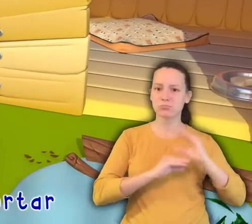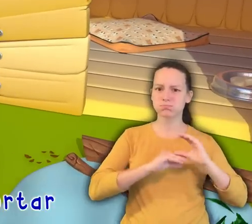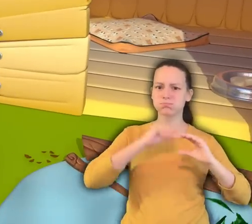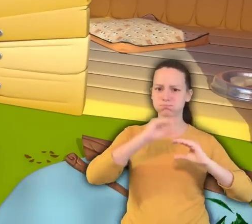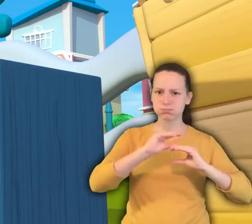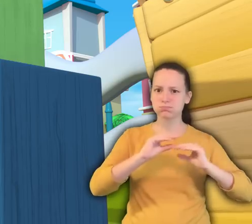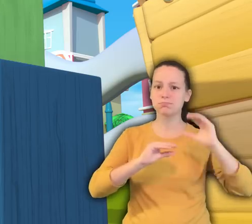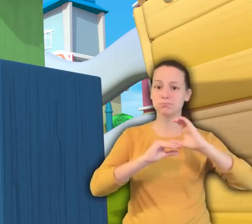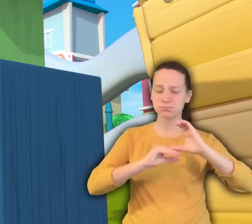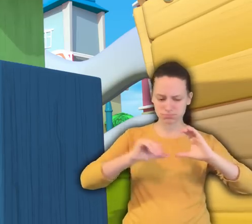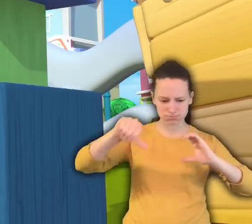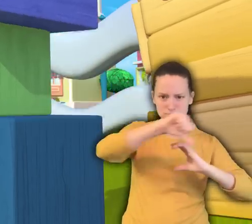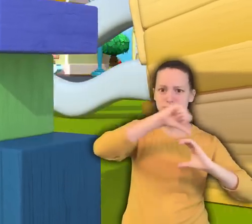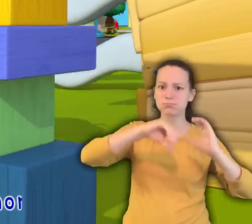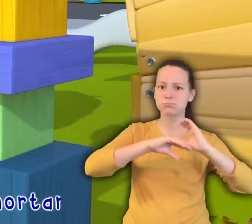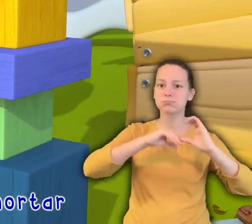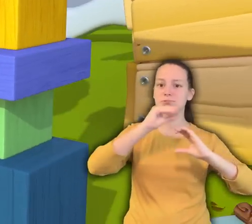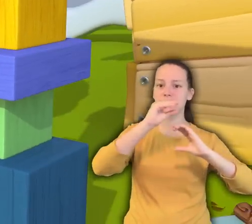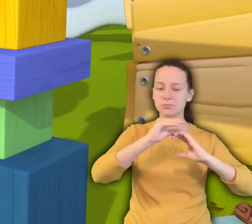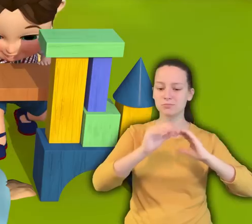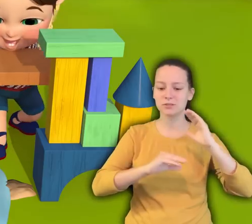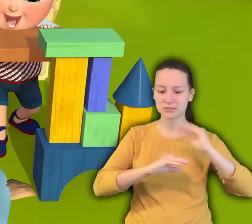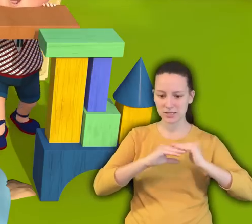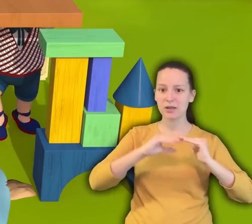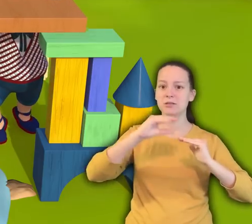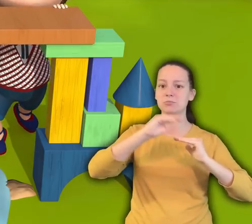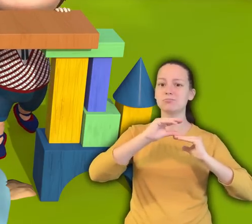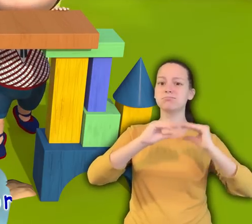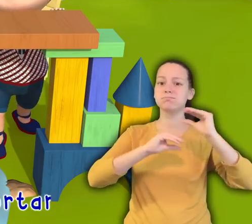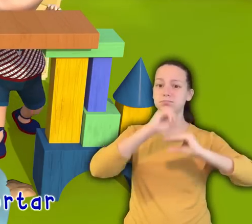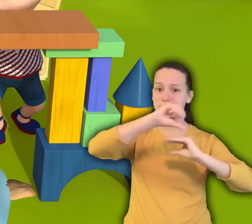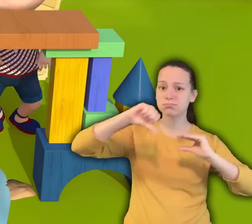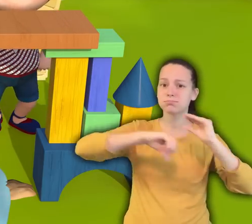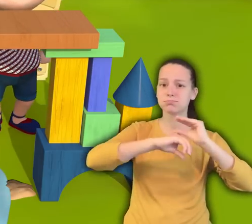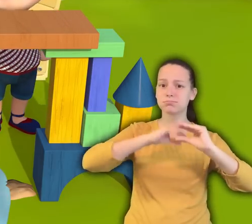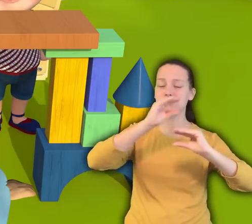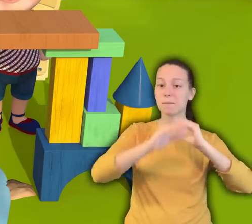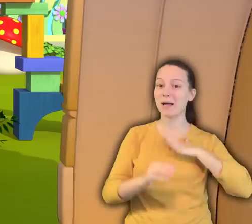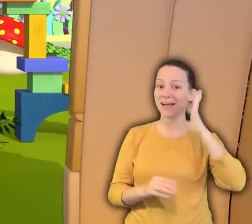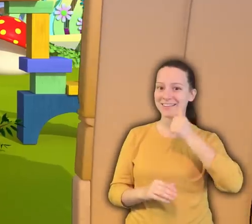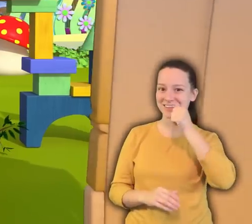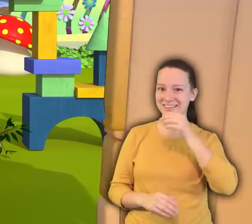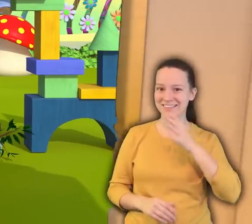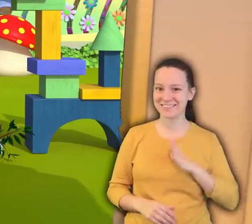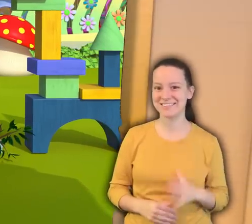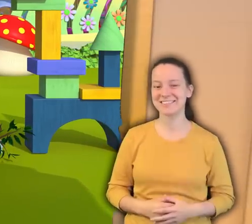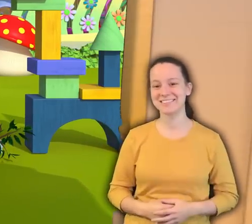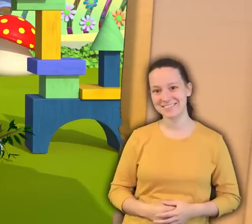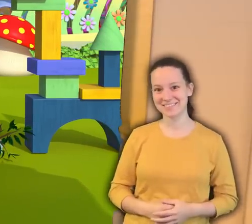bricks and mortar bricks and mortar bricks and mortar build it up with bricks and mortar my fair